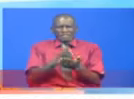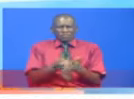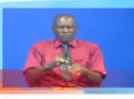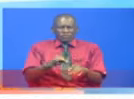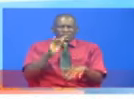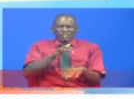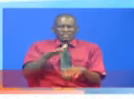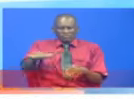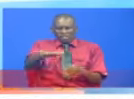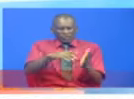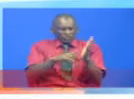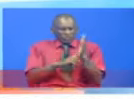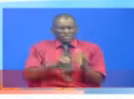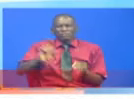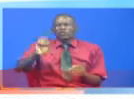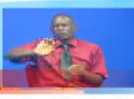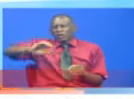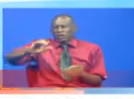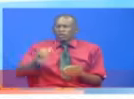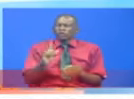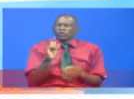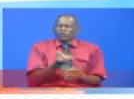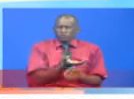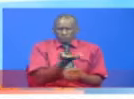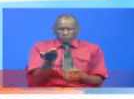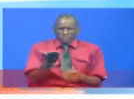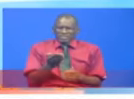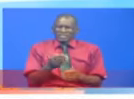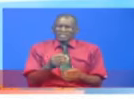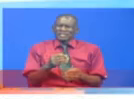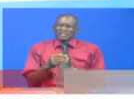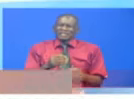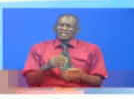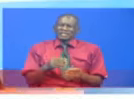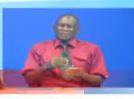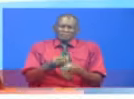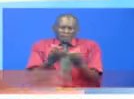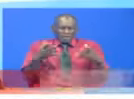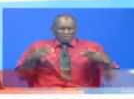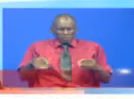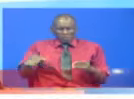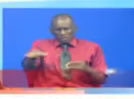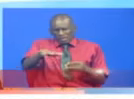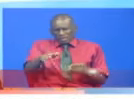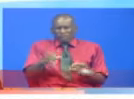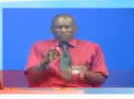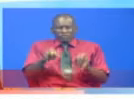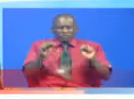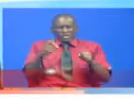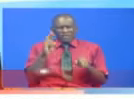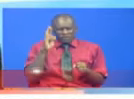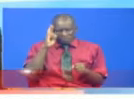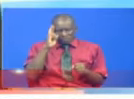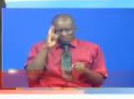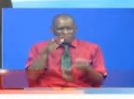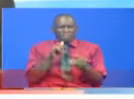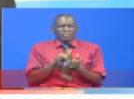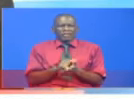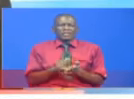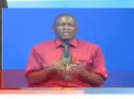like Nairobi County being one of those hotspot areas. If you will recall that as